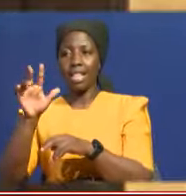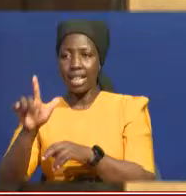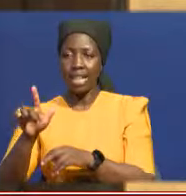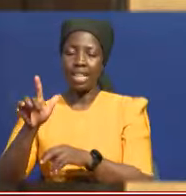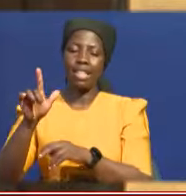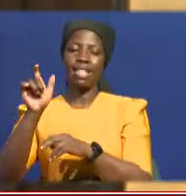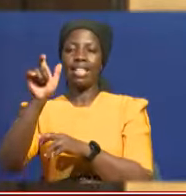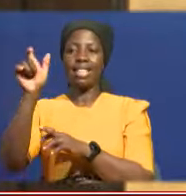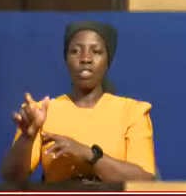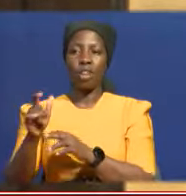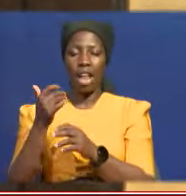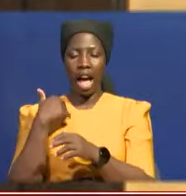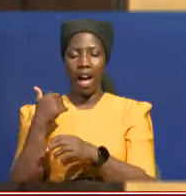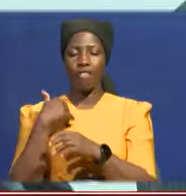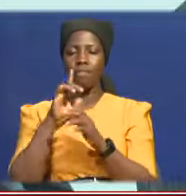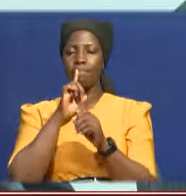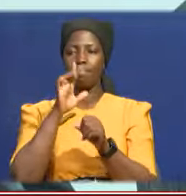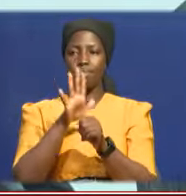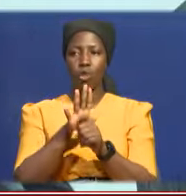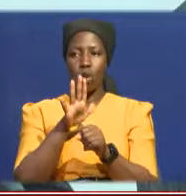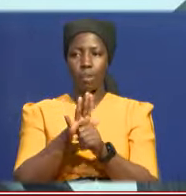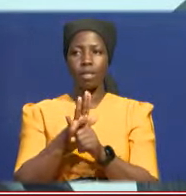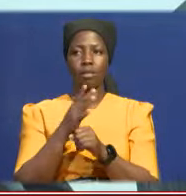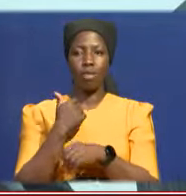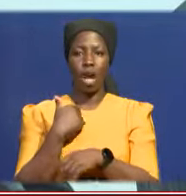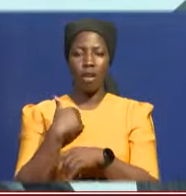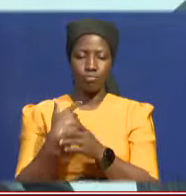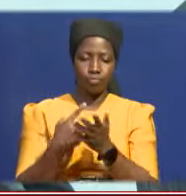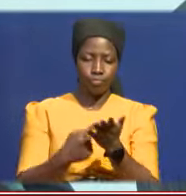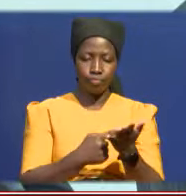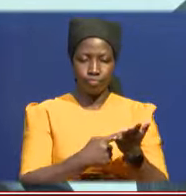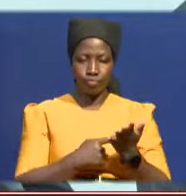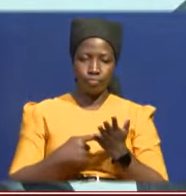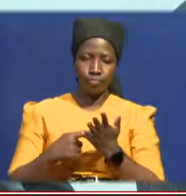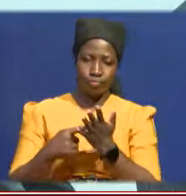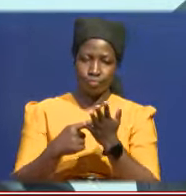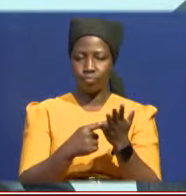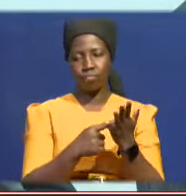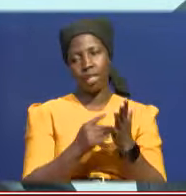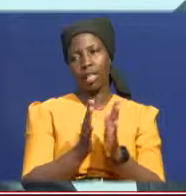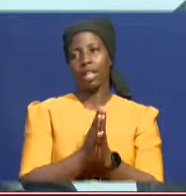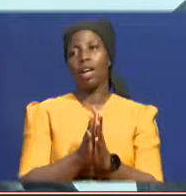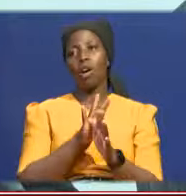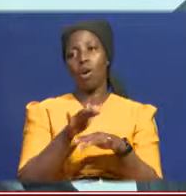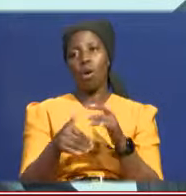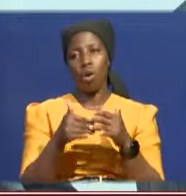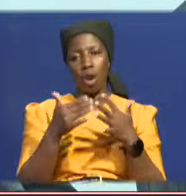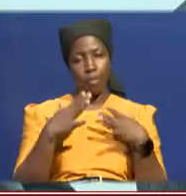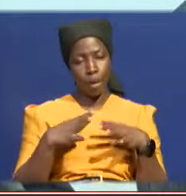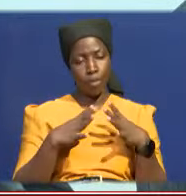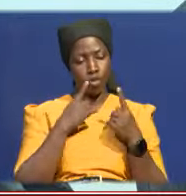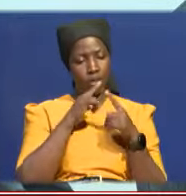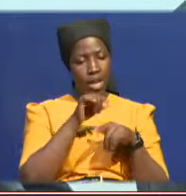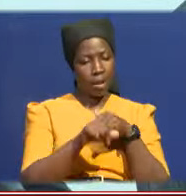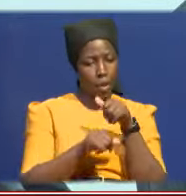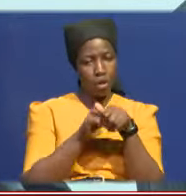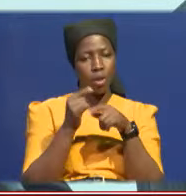in mediation and reconciliation. Everybody is talking about Gaza, is talking about